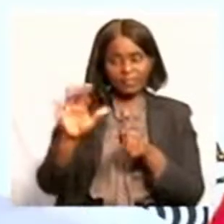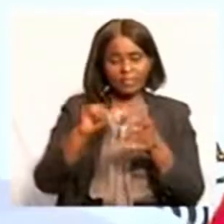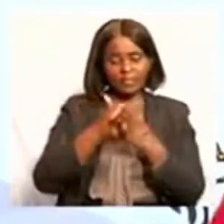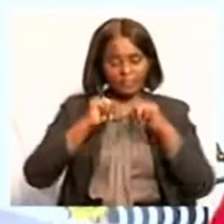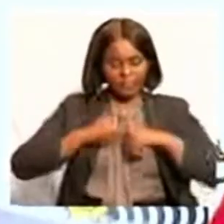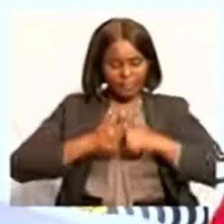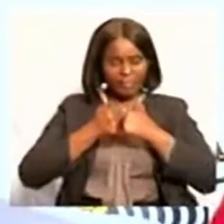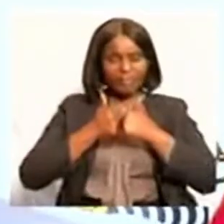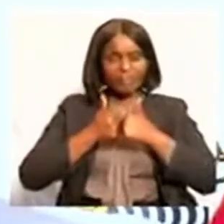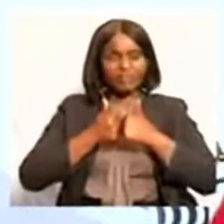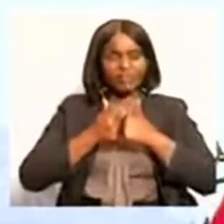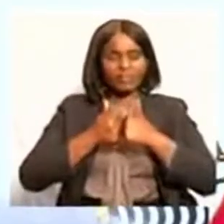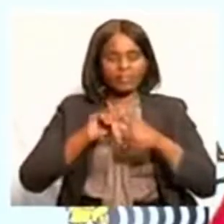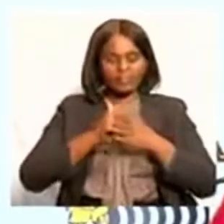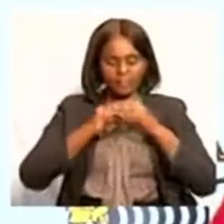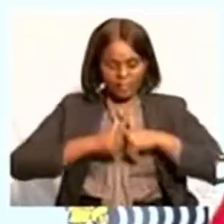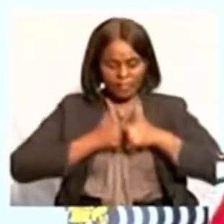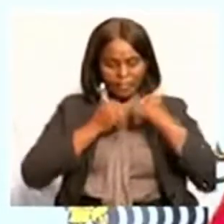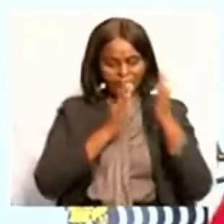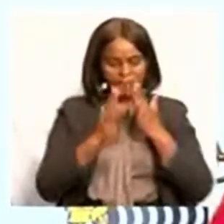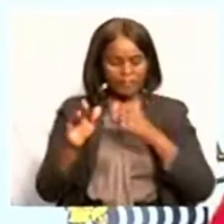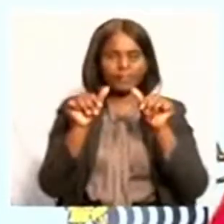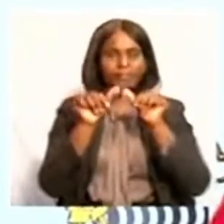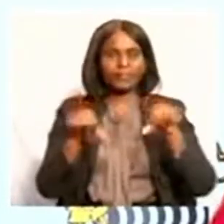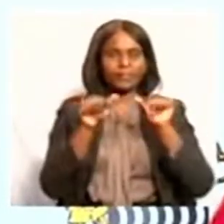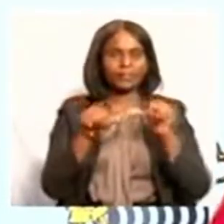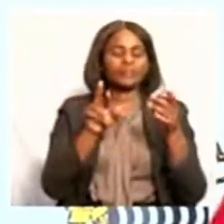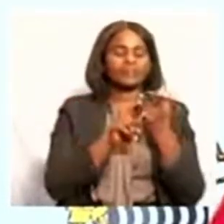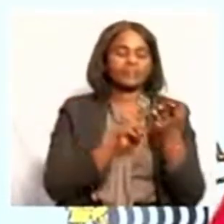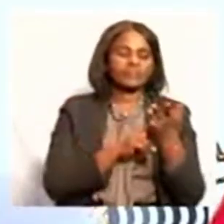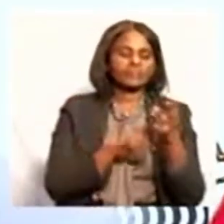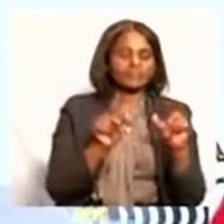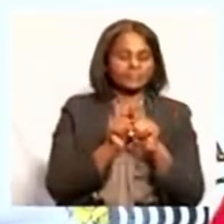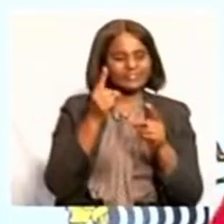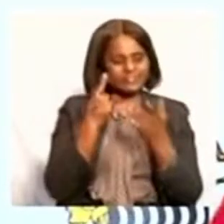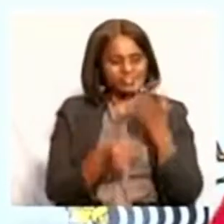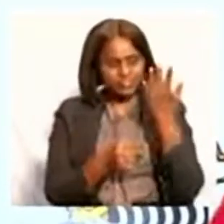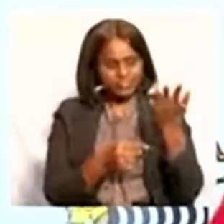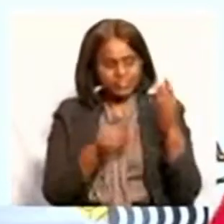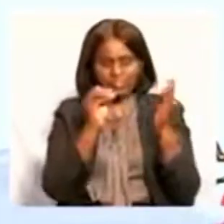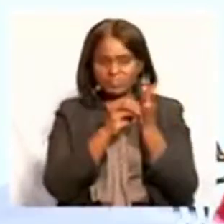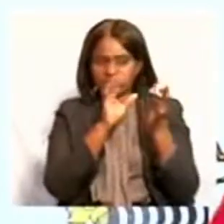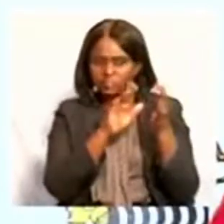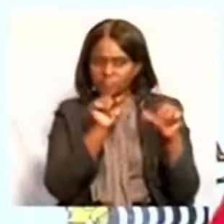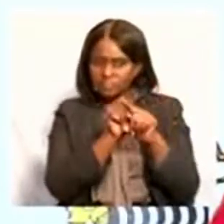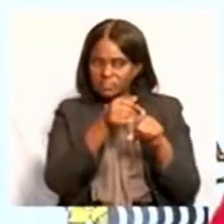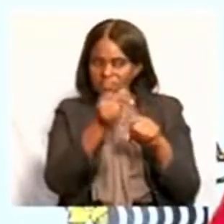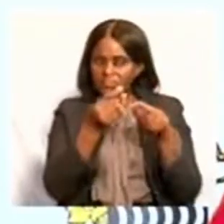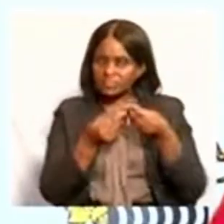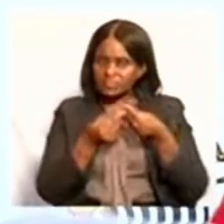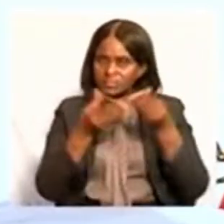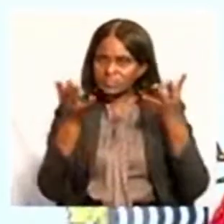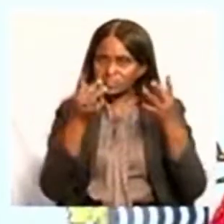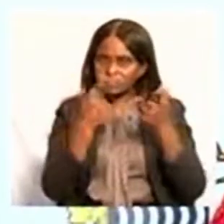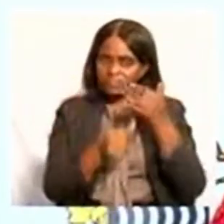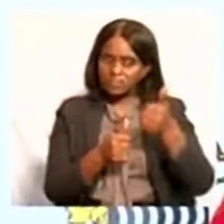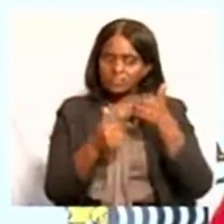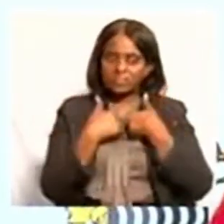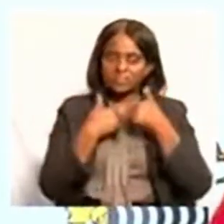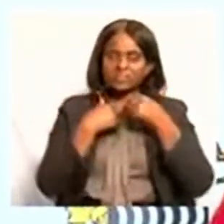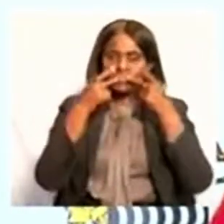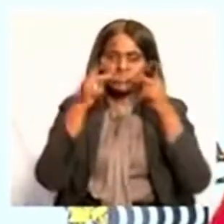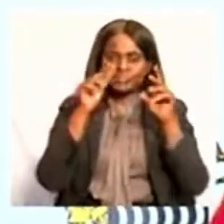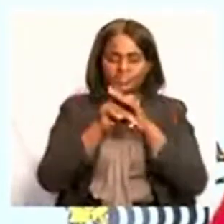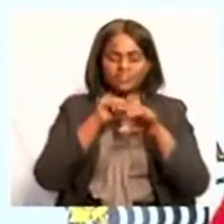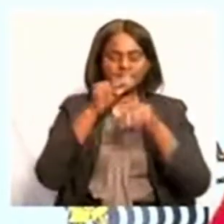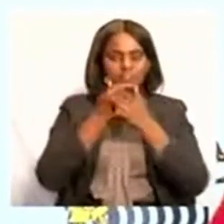we prepare the audit reports and what is contained as they are disseminating what has been published in